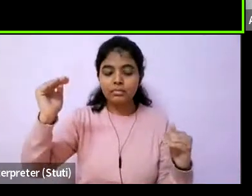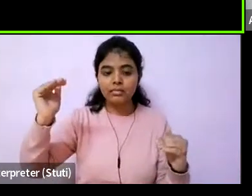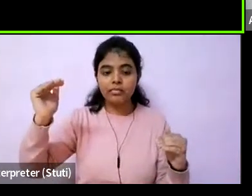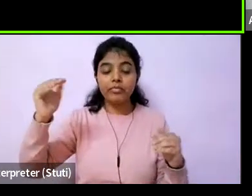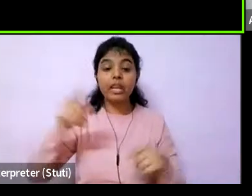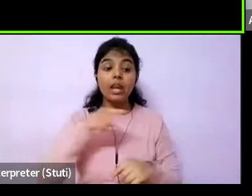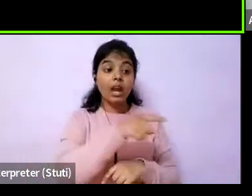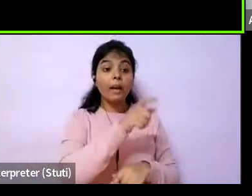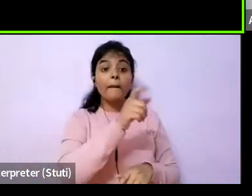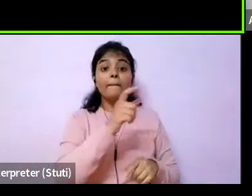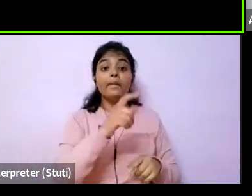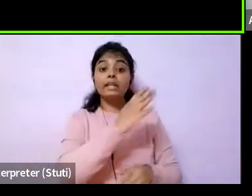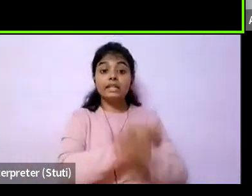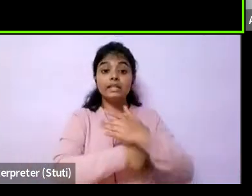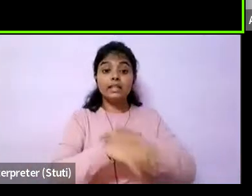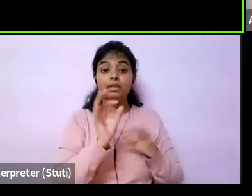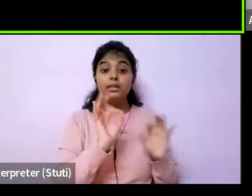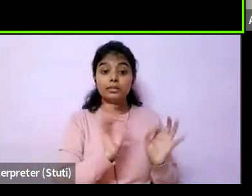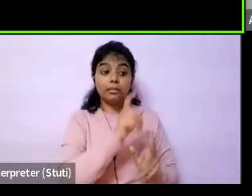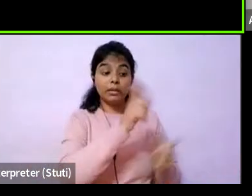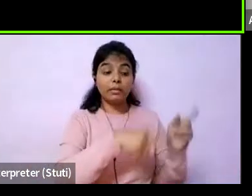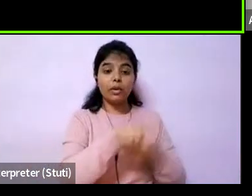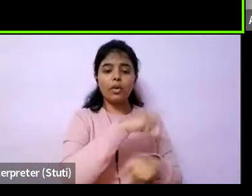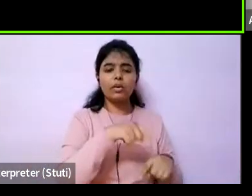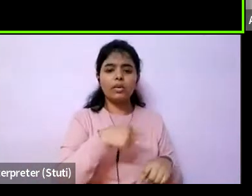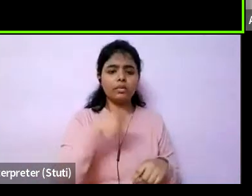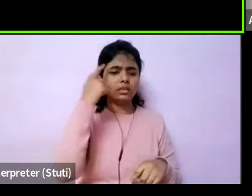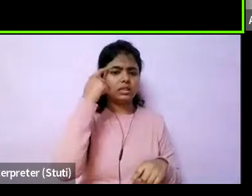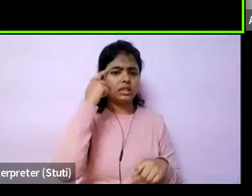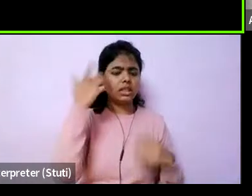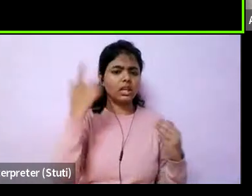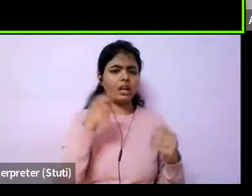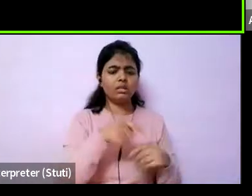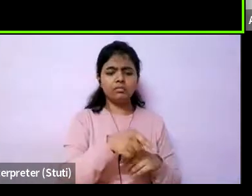realize that there's always a kind of measurable